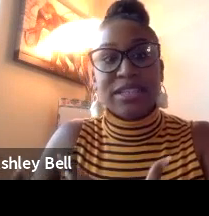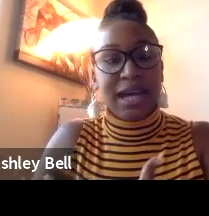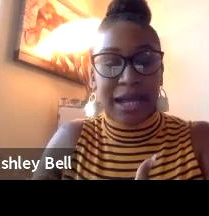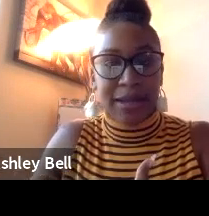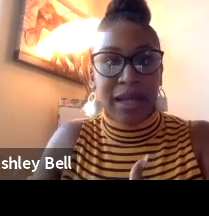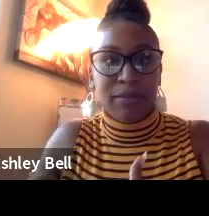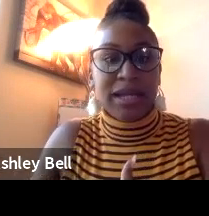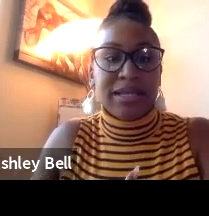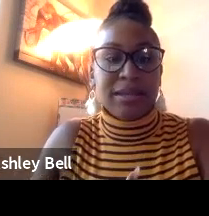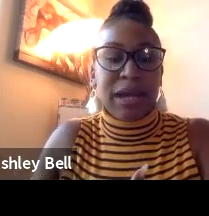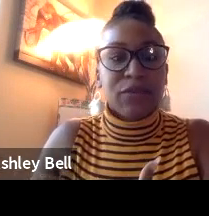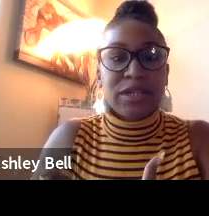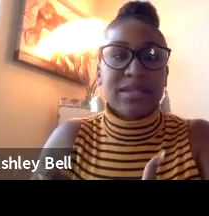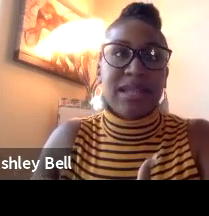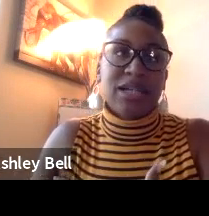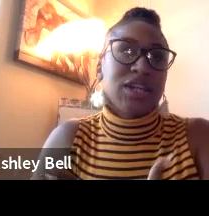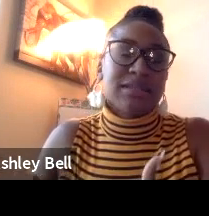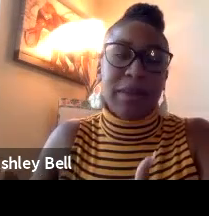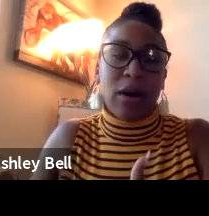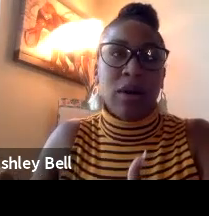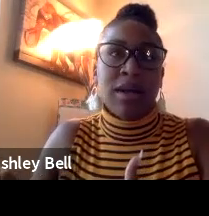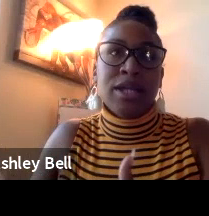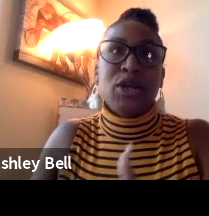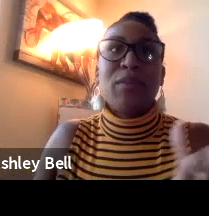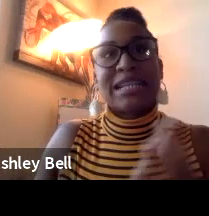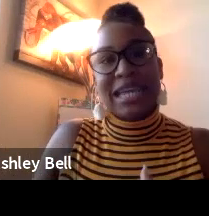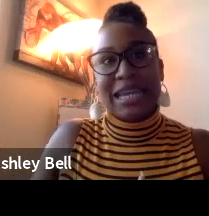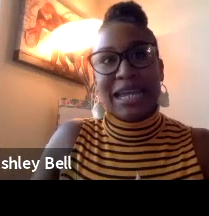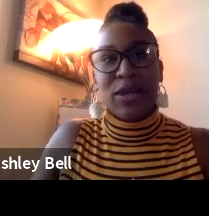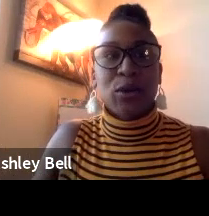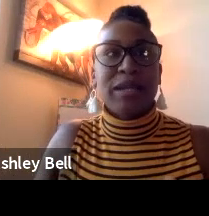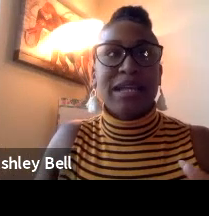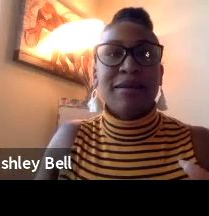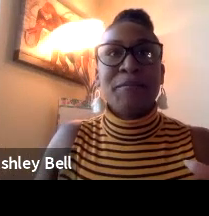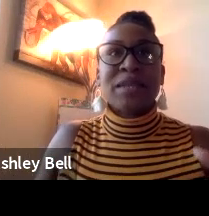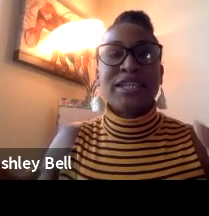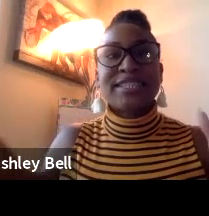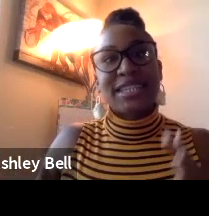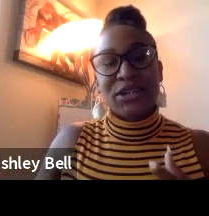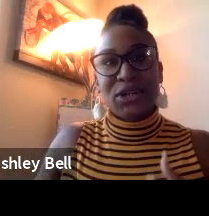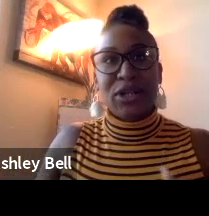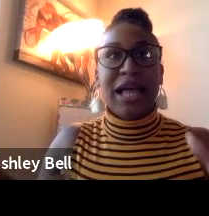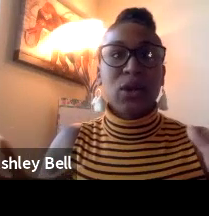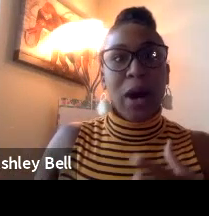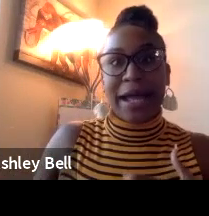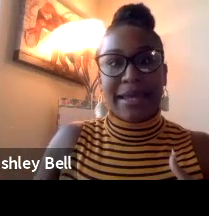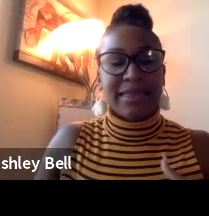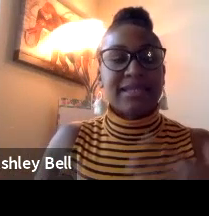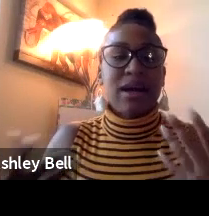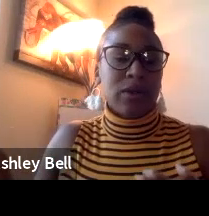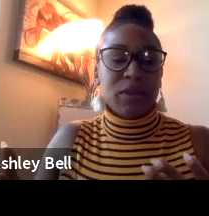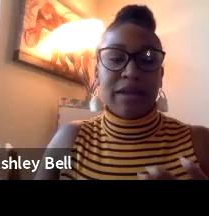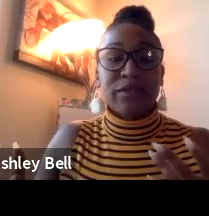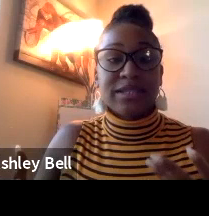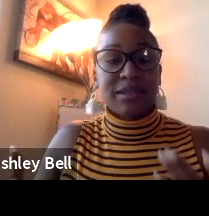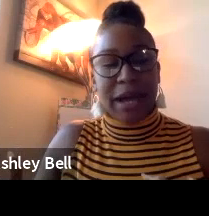having a good time, because mindfulness is not just about, you know, meditating or being still and quiet. That's